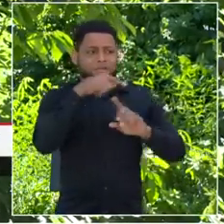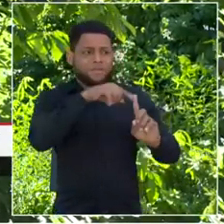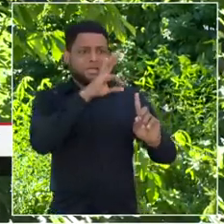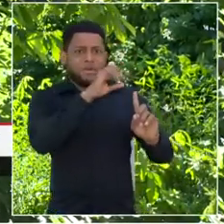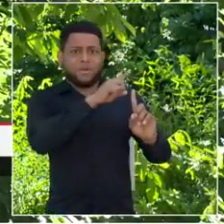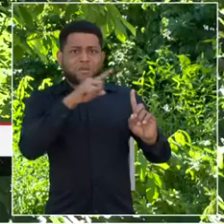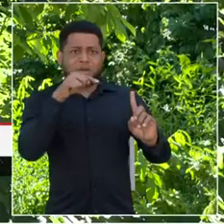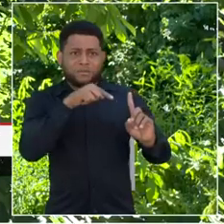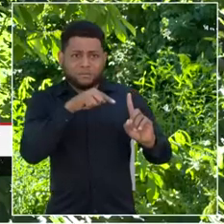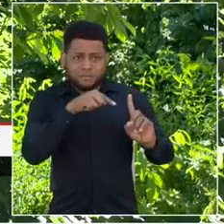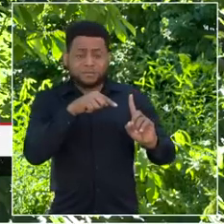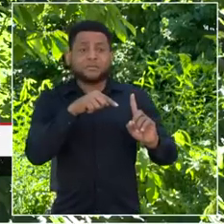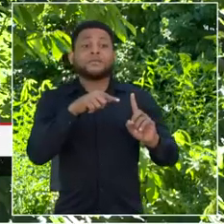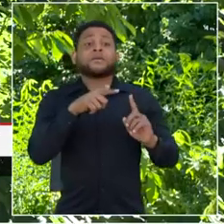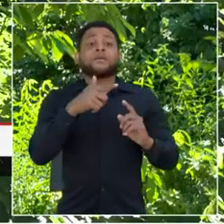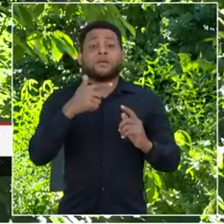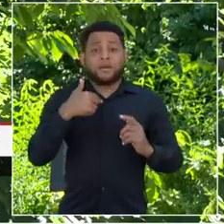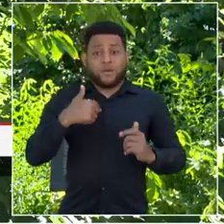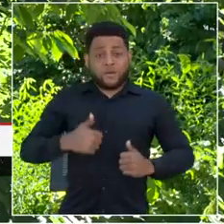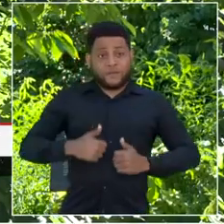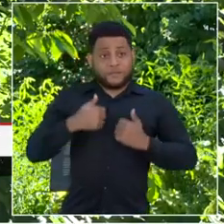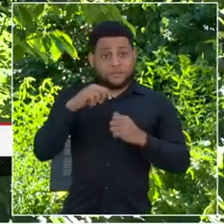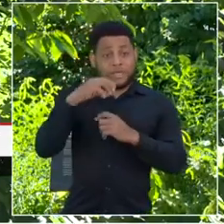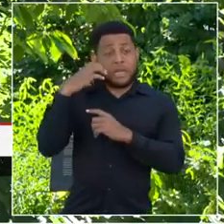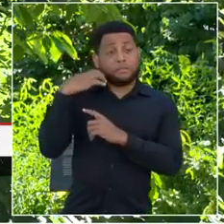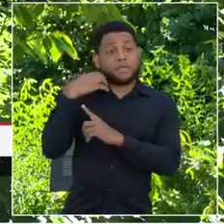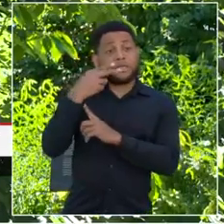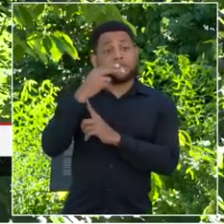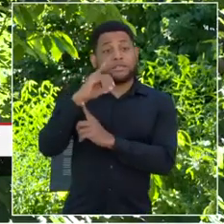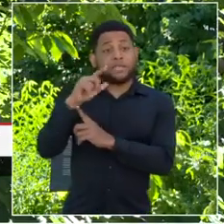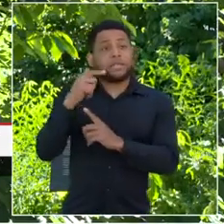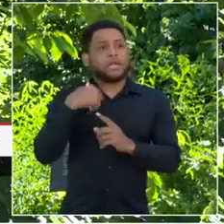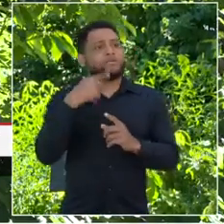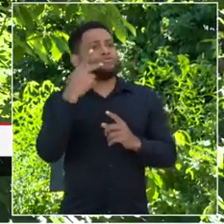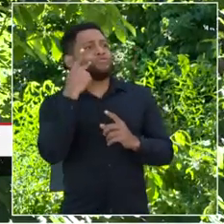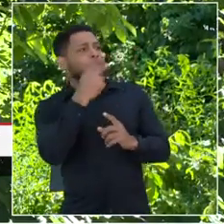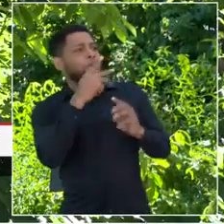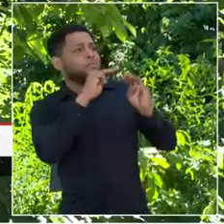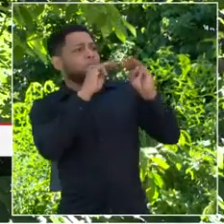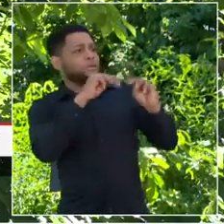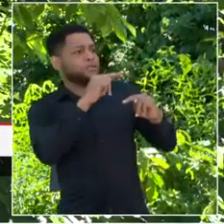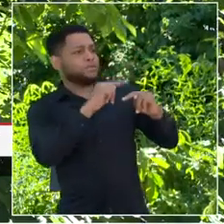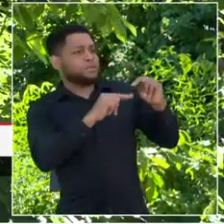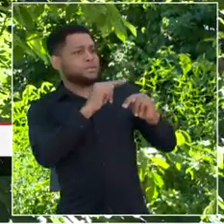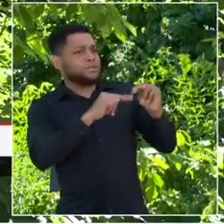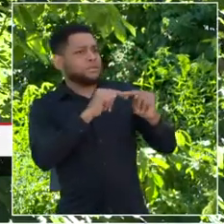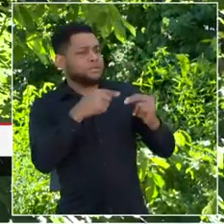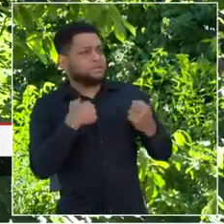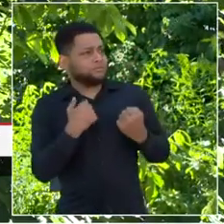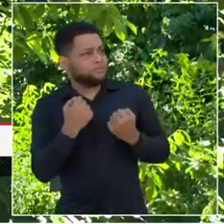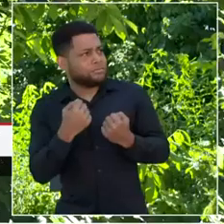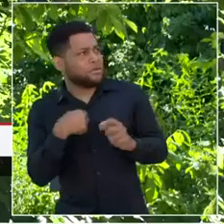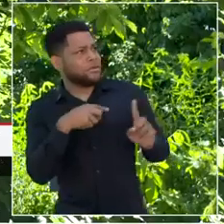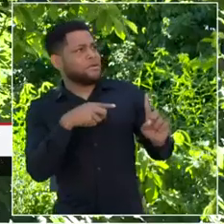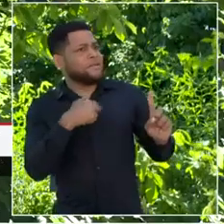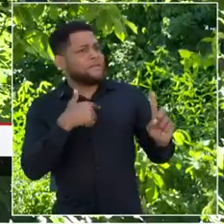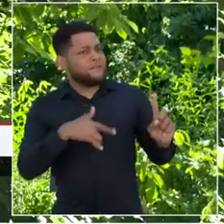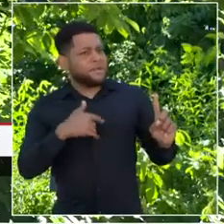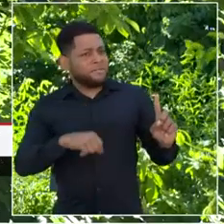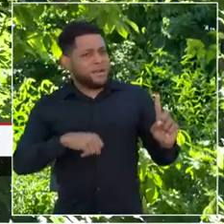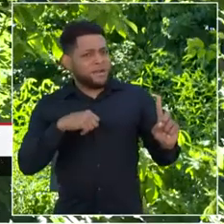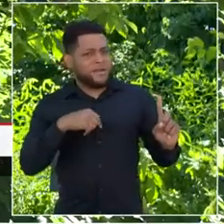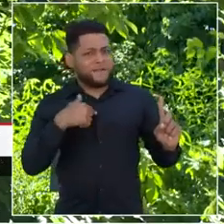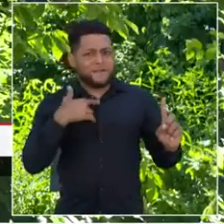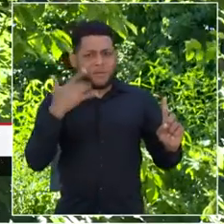is riding by and watching this museum being built. So I take personal pride in it because it's kind of like the first museum